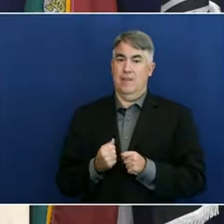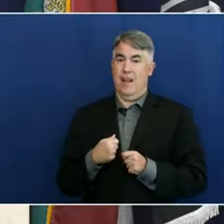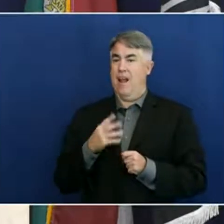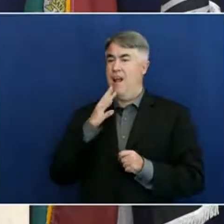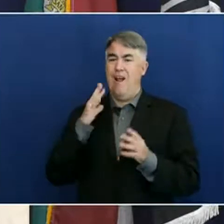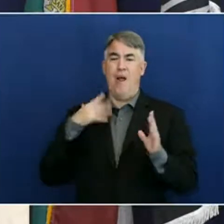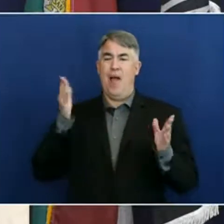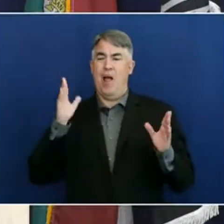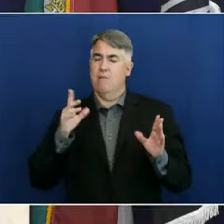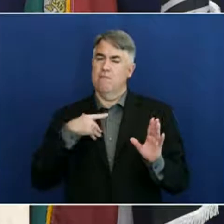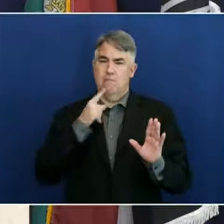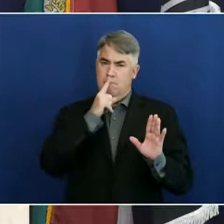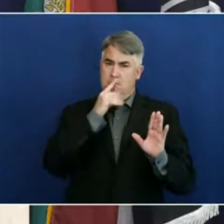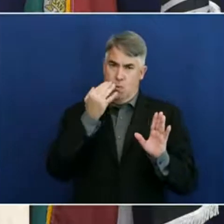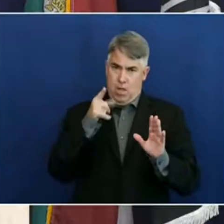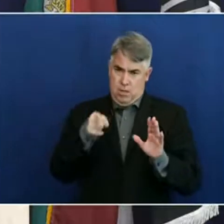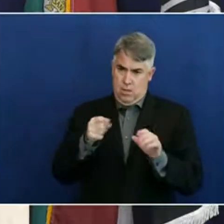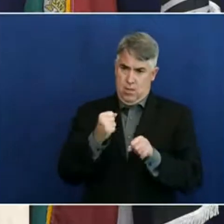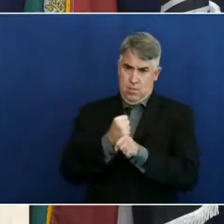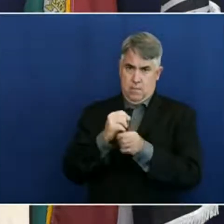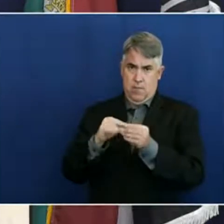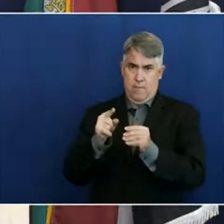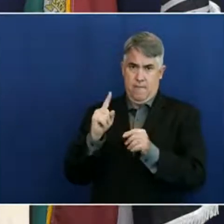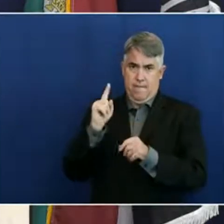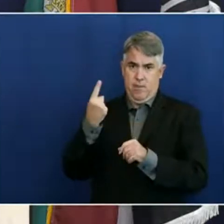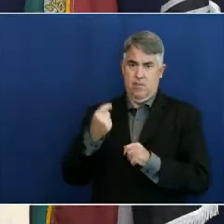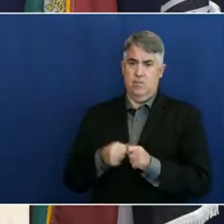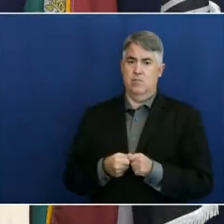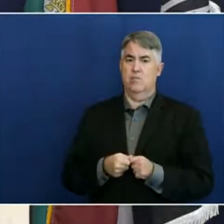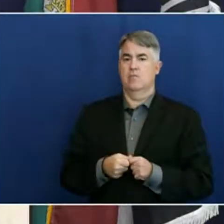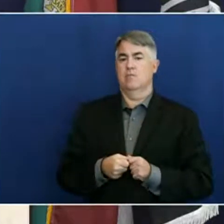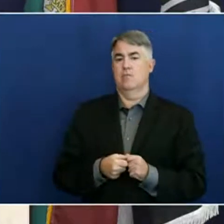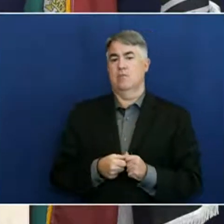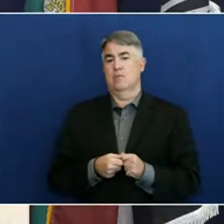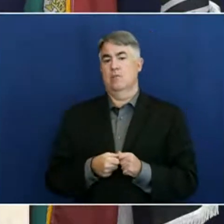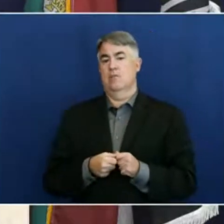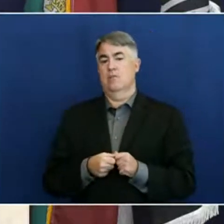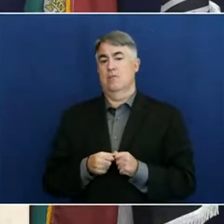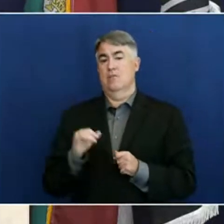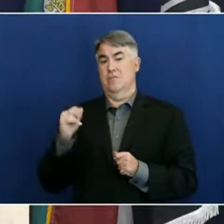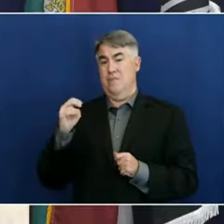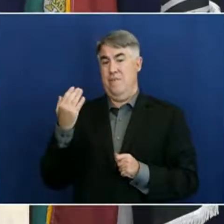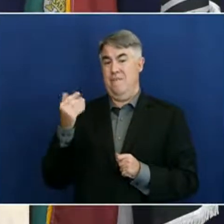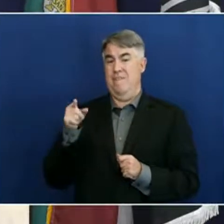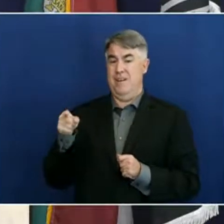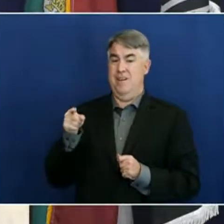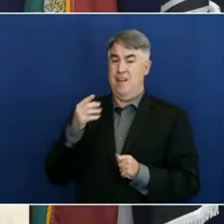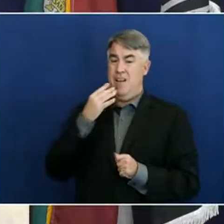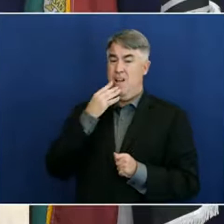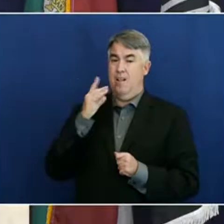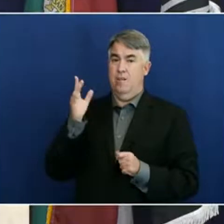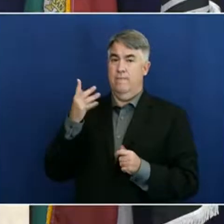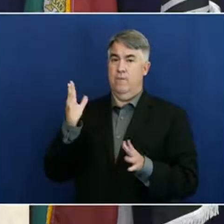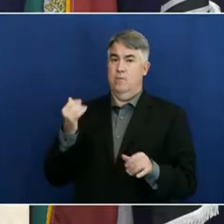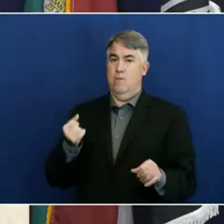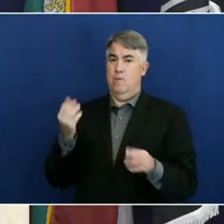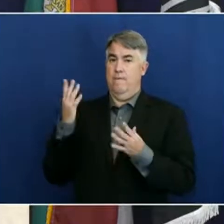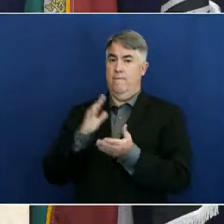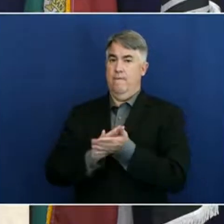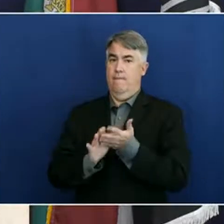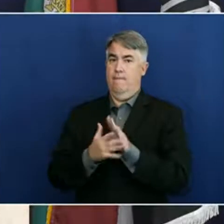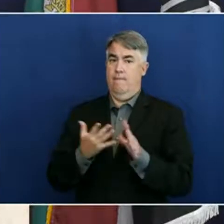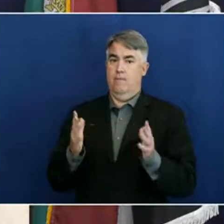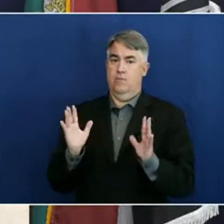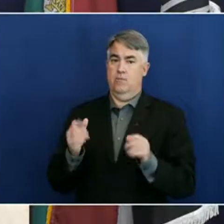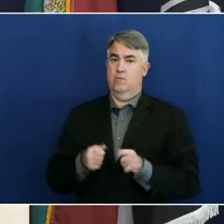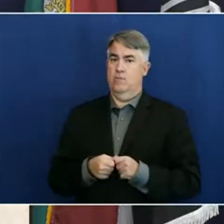15th. Which is just over a month away, which is the retiring of all of the colored tiers. But we'll have to monitor and see how we're going. We obviously descended this